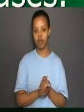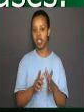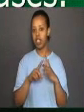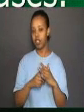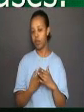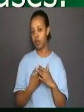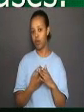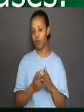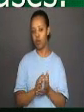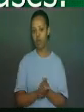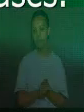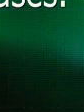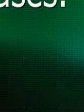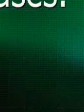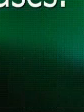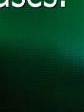Begin.